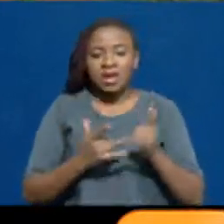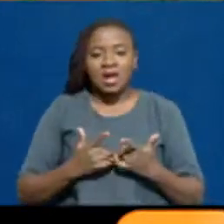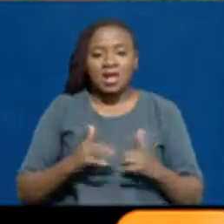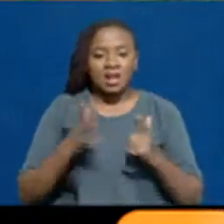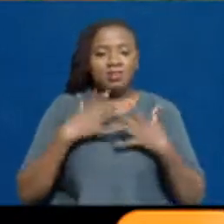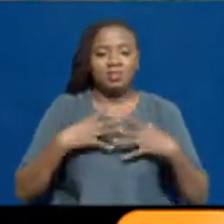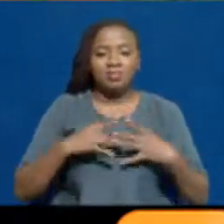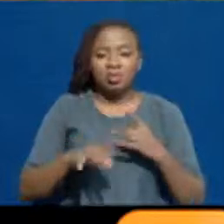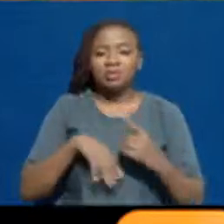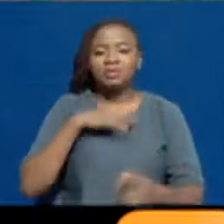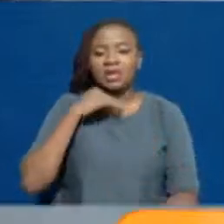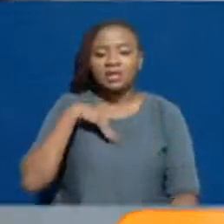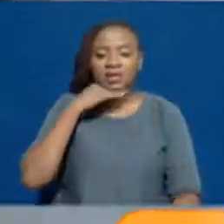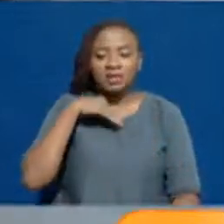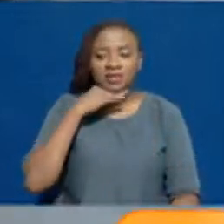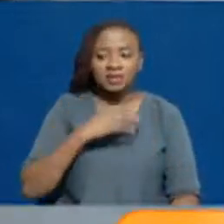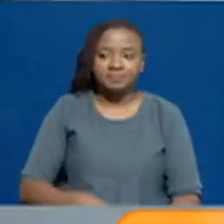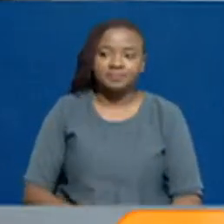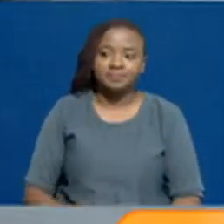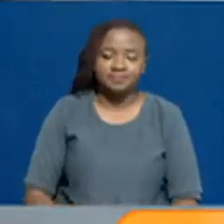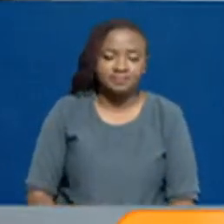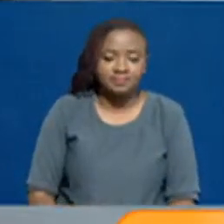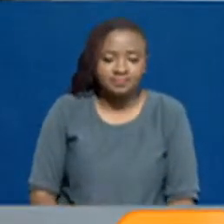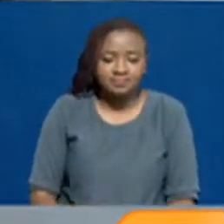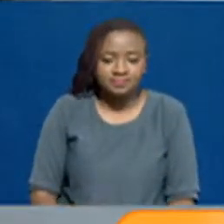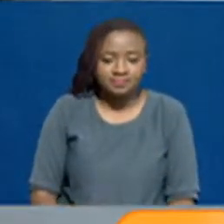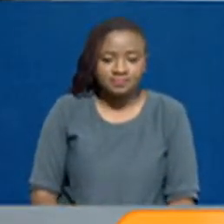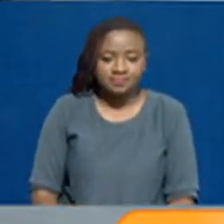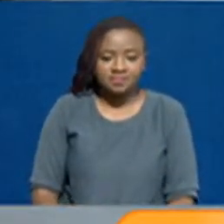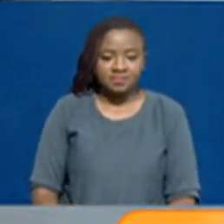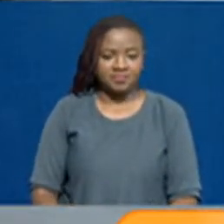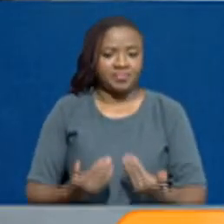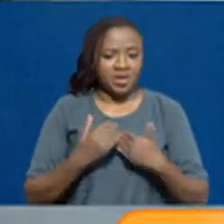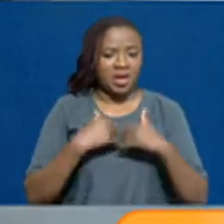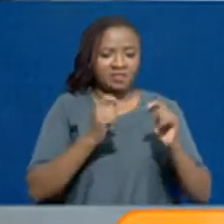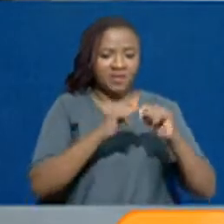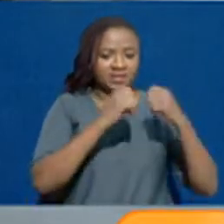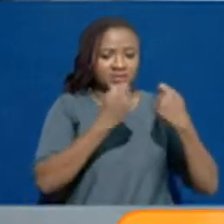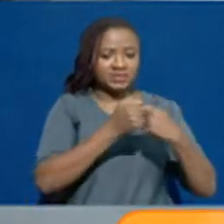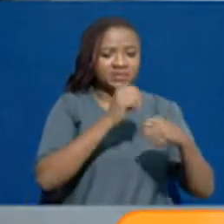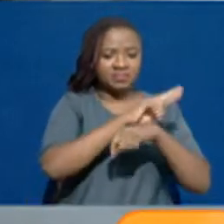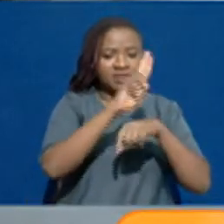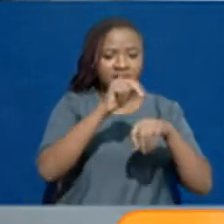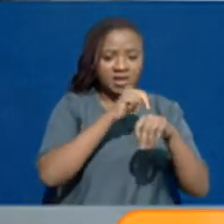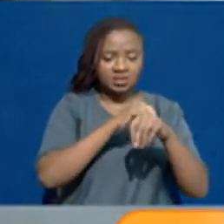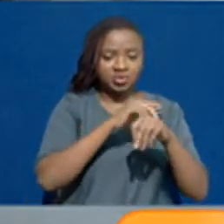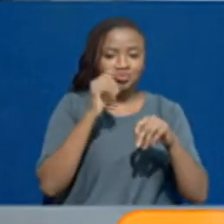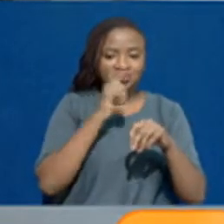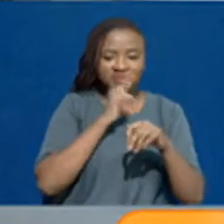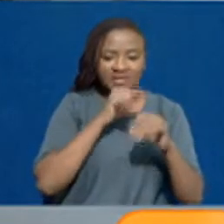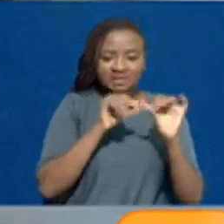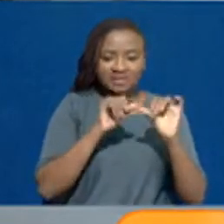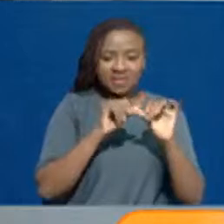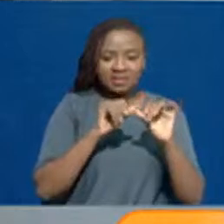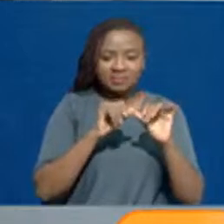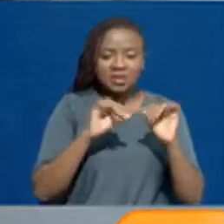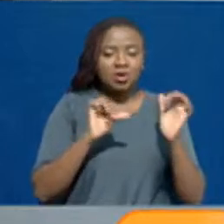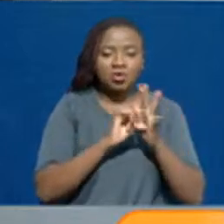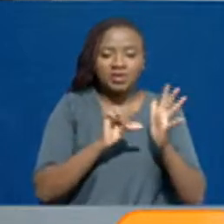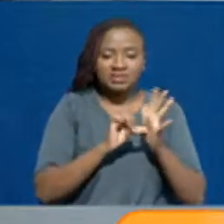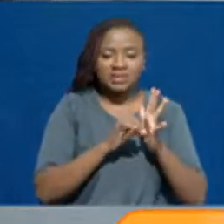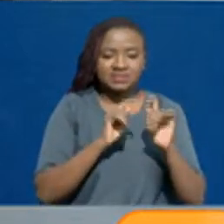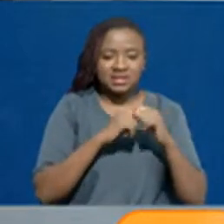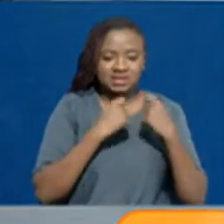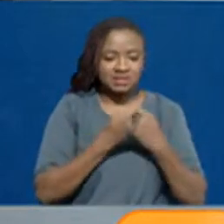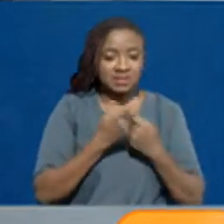any life. Dr. Real quick, there is a national disaster team in place, isn't there? Are you coordinating with them? Are you working together?